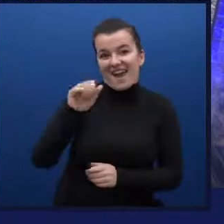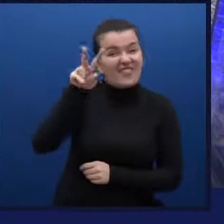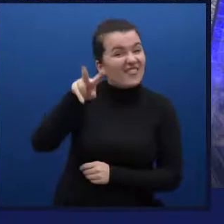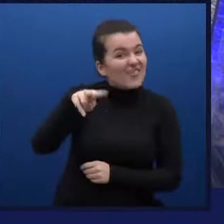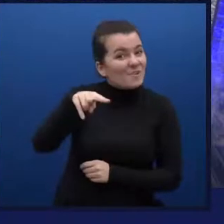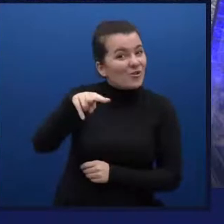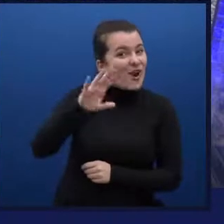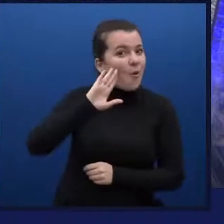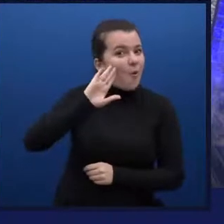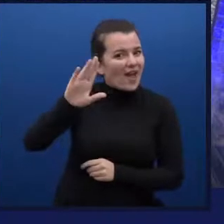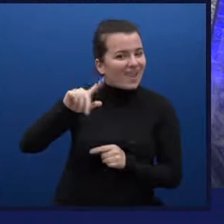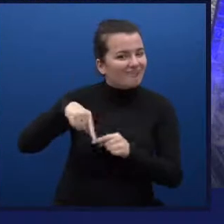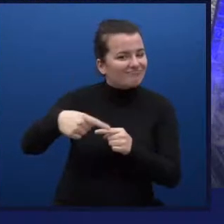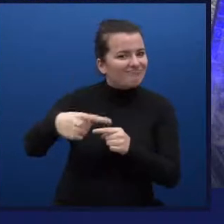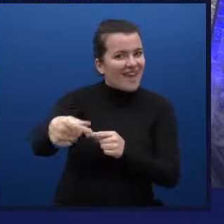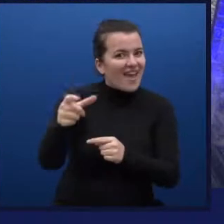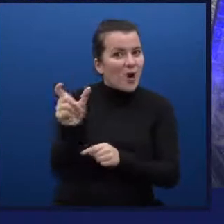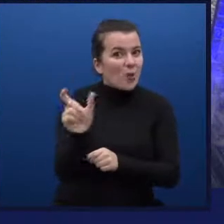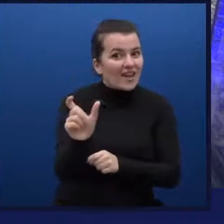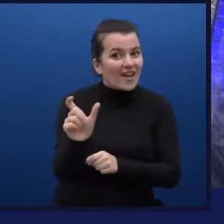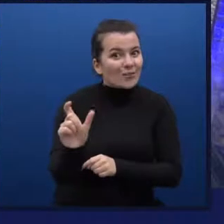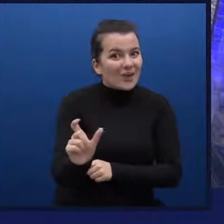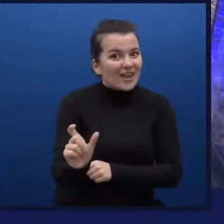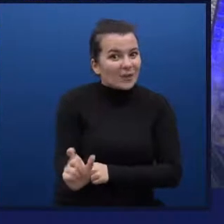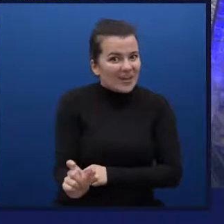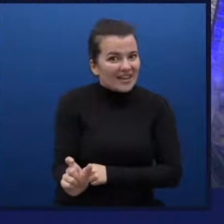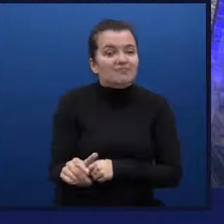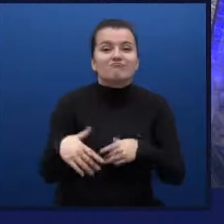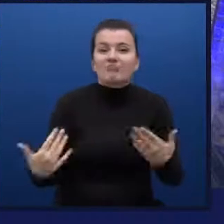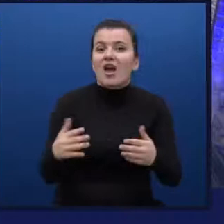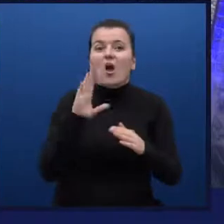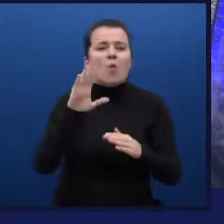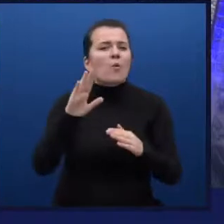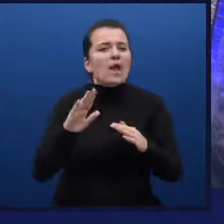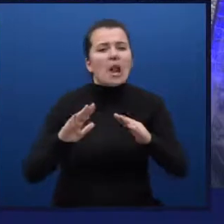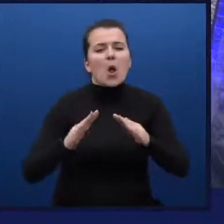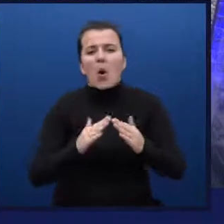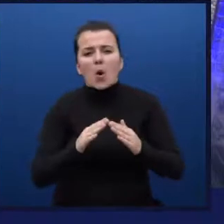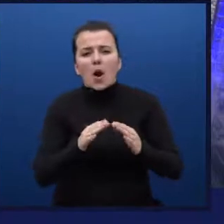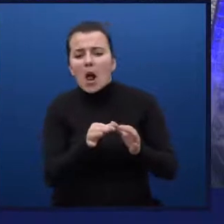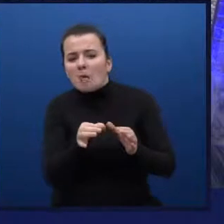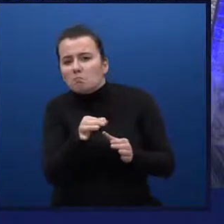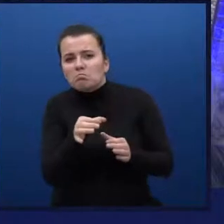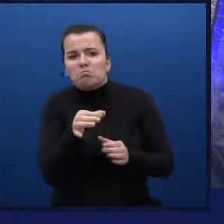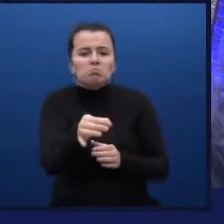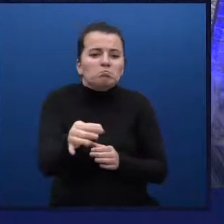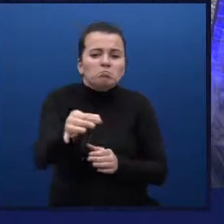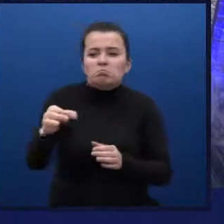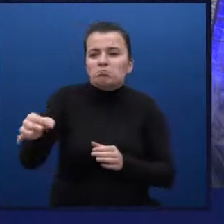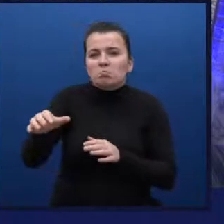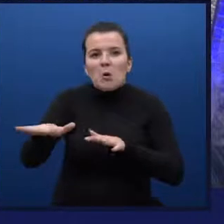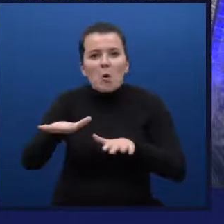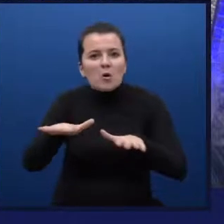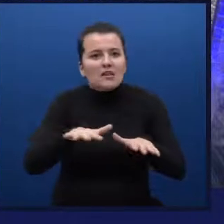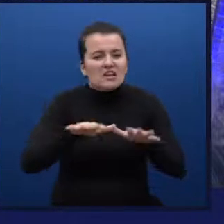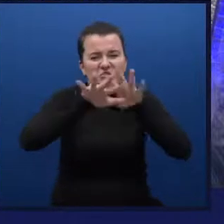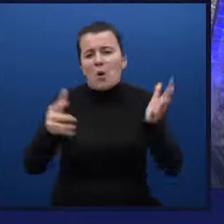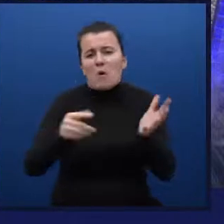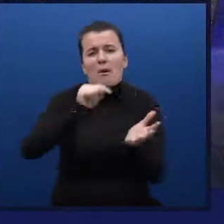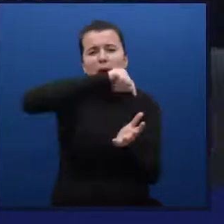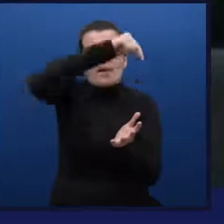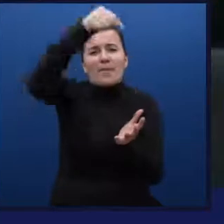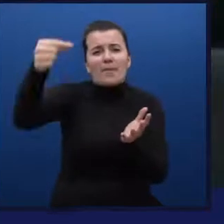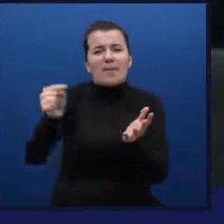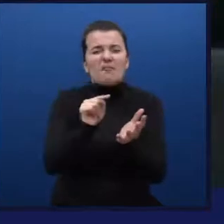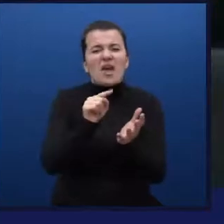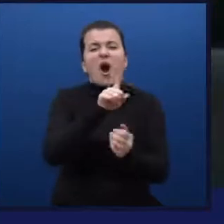can join those. Those are locally organized by a lot of people across the globe. I know there's 100 plus locations,